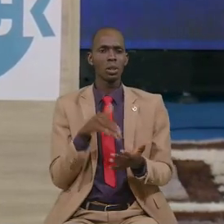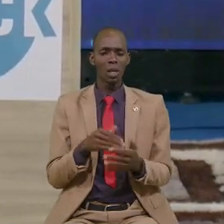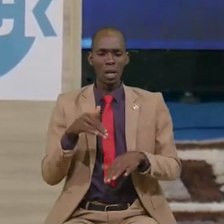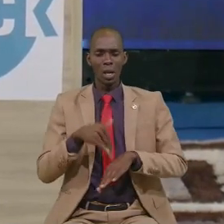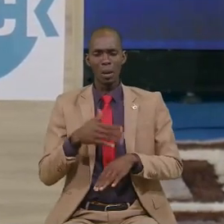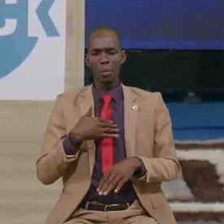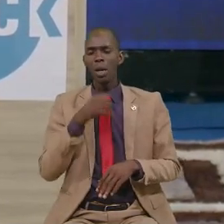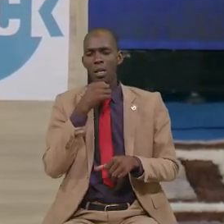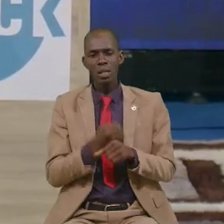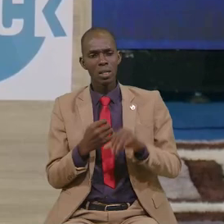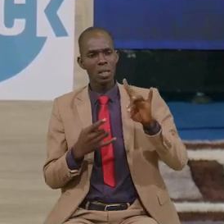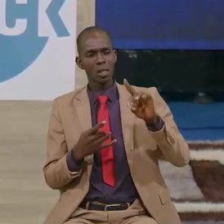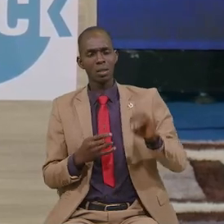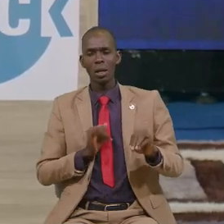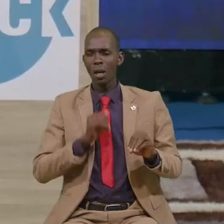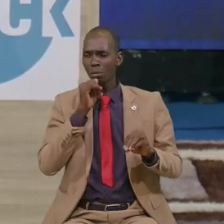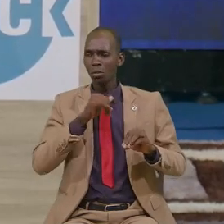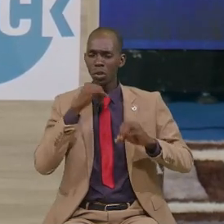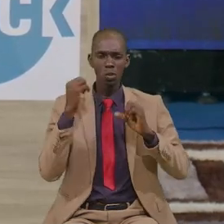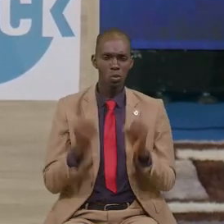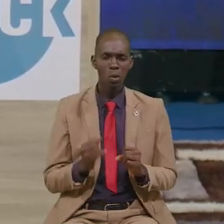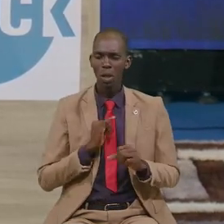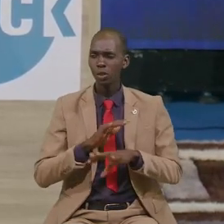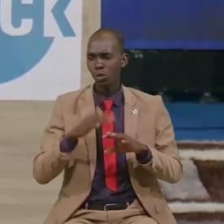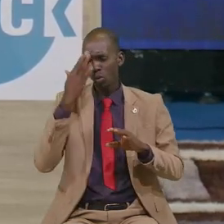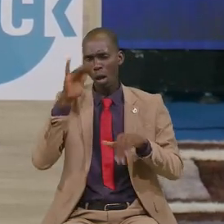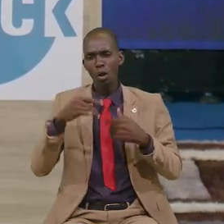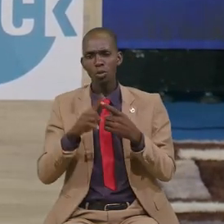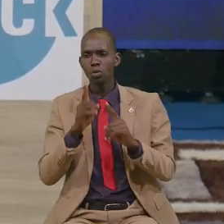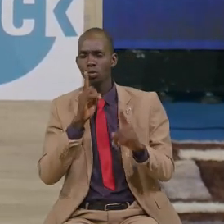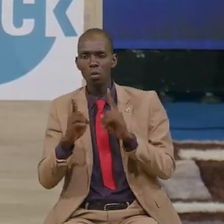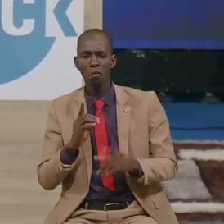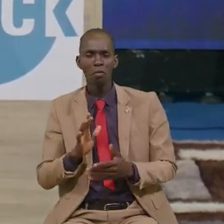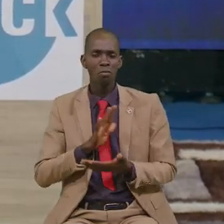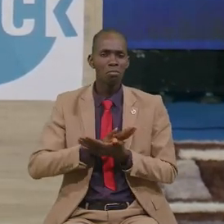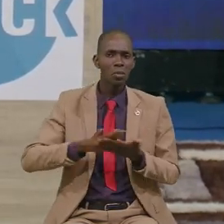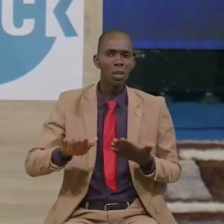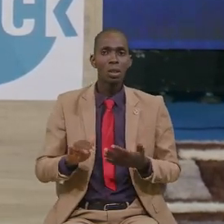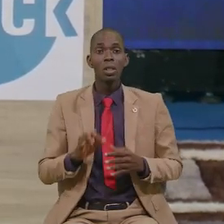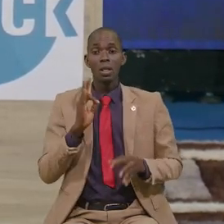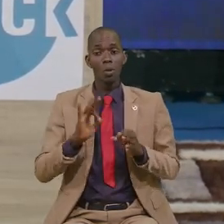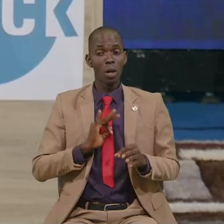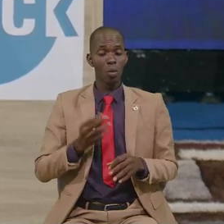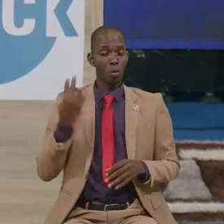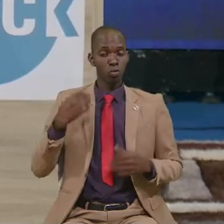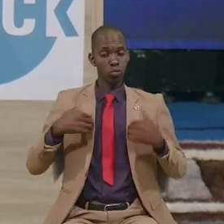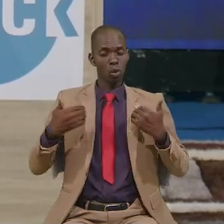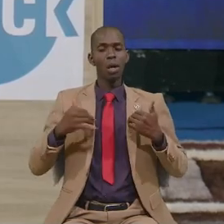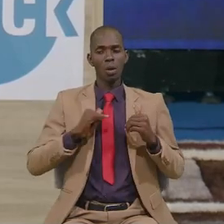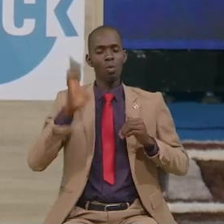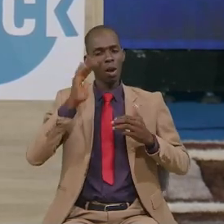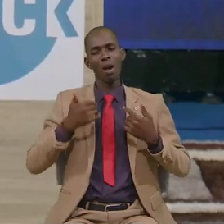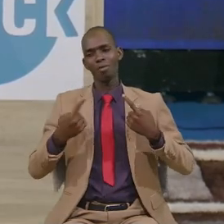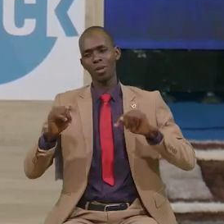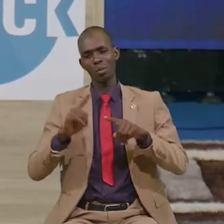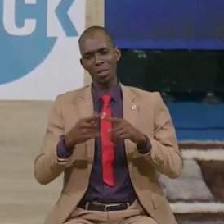am not eloquent, I'm a stammerer. Even if I was younger, I would have tried, but why are you picking on me that I should